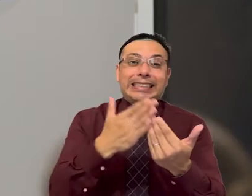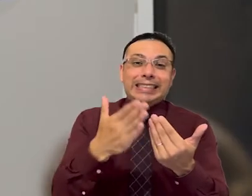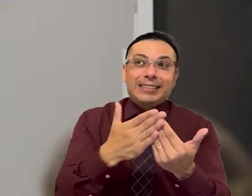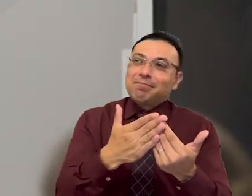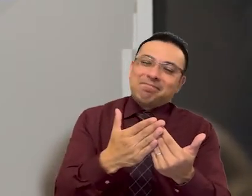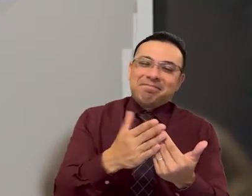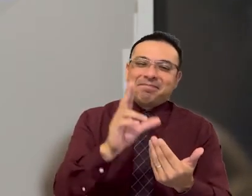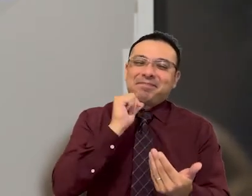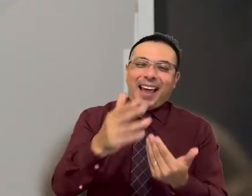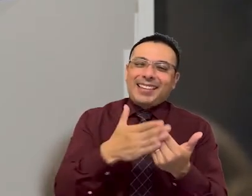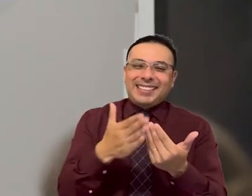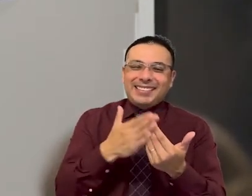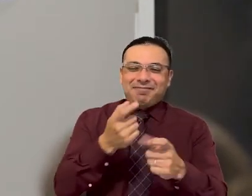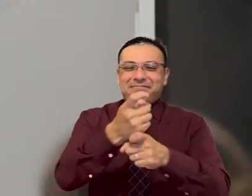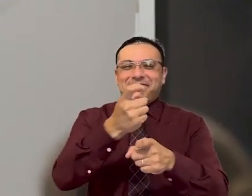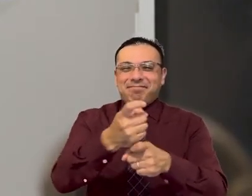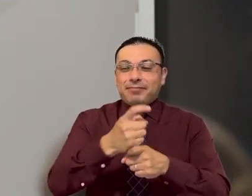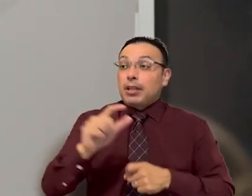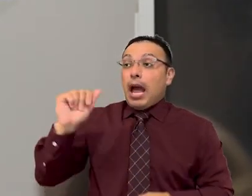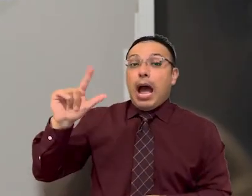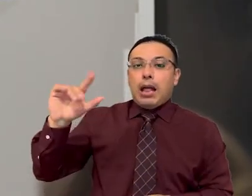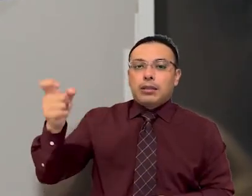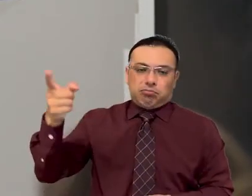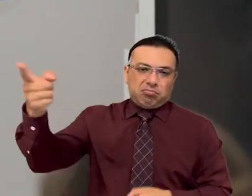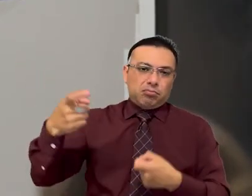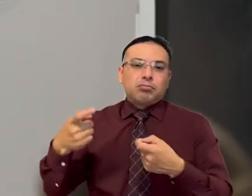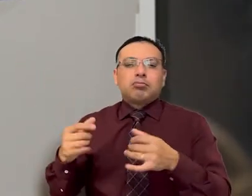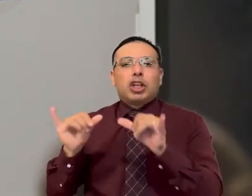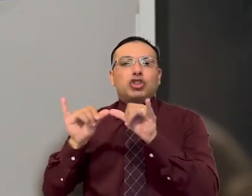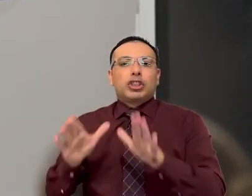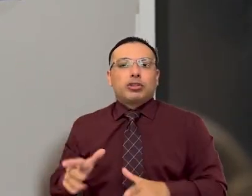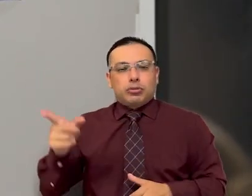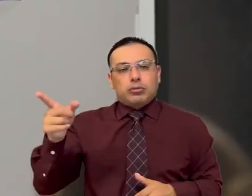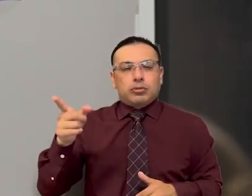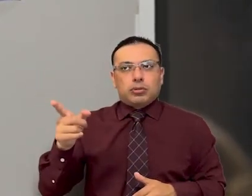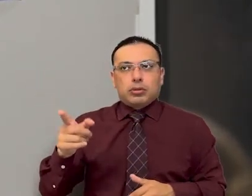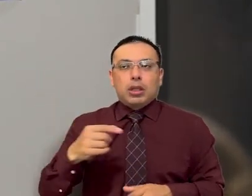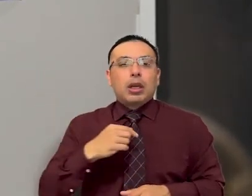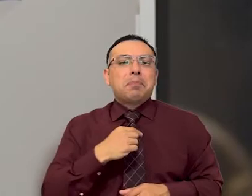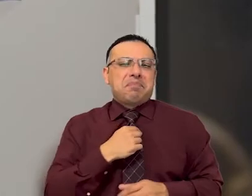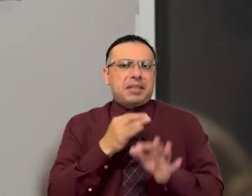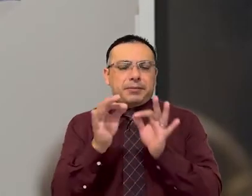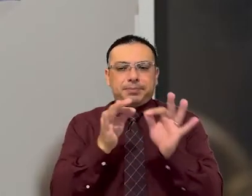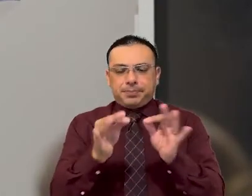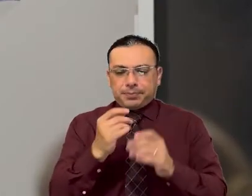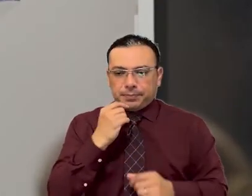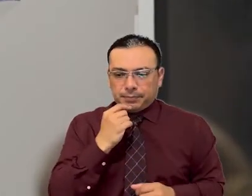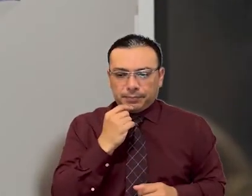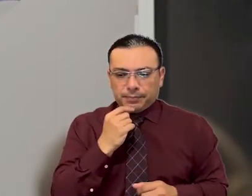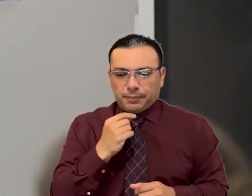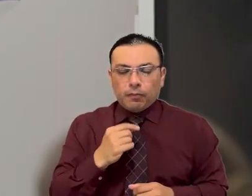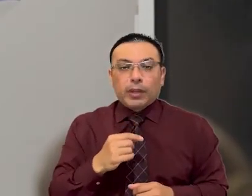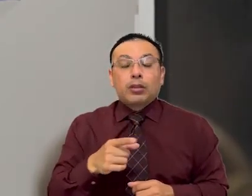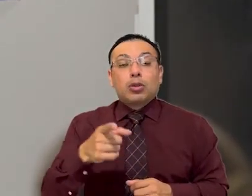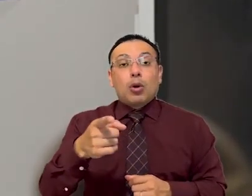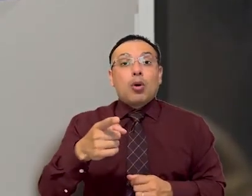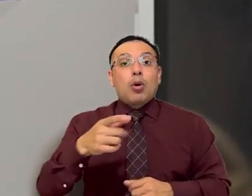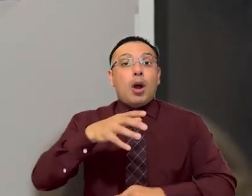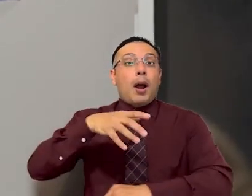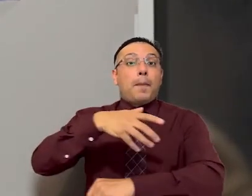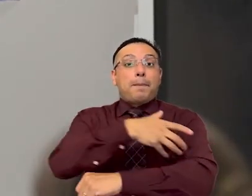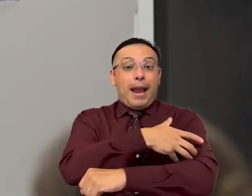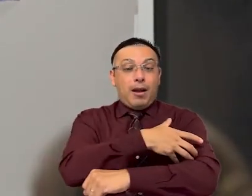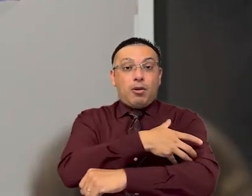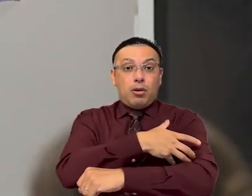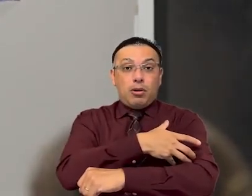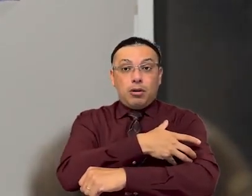just quickly answer to say, my thought is this correlation between a power plant, which is a fixed asset,